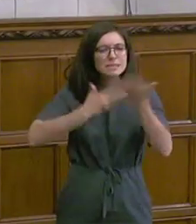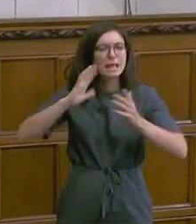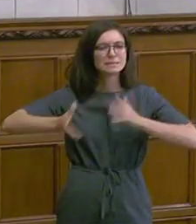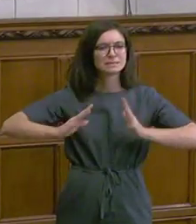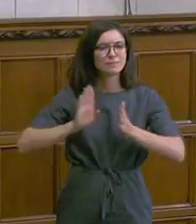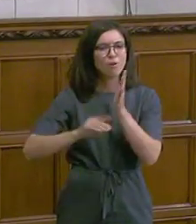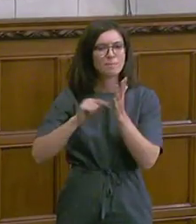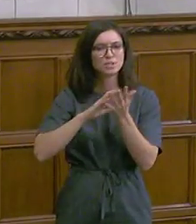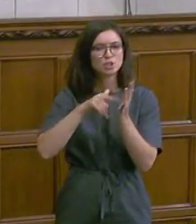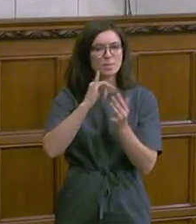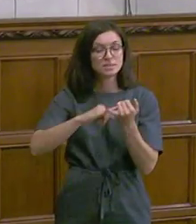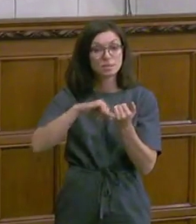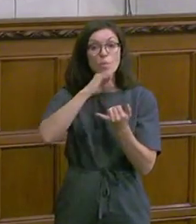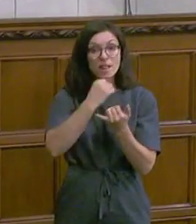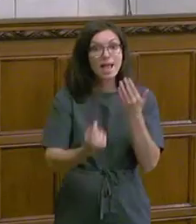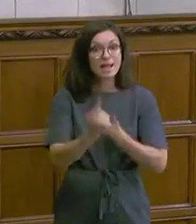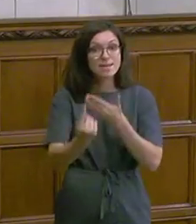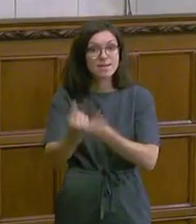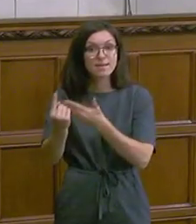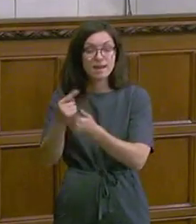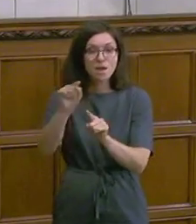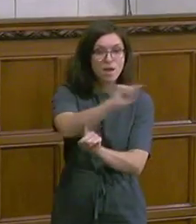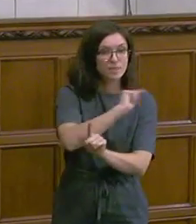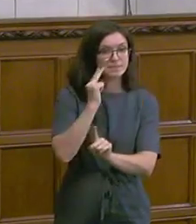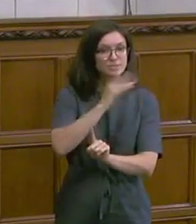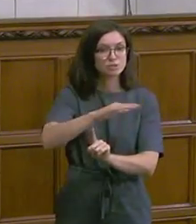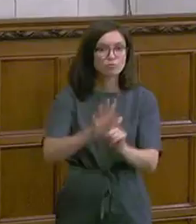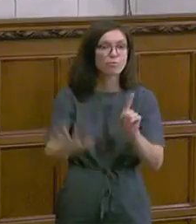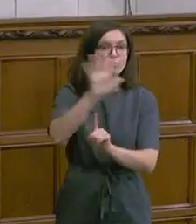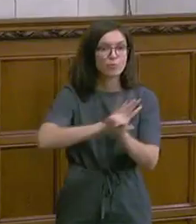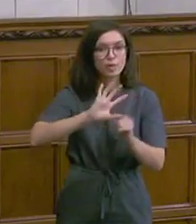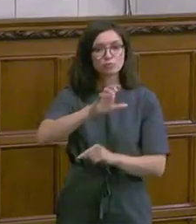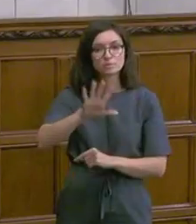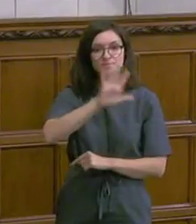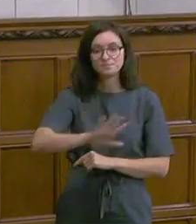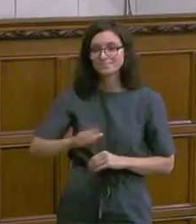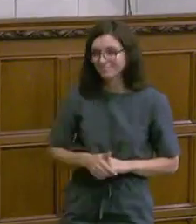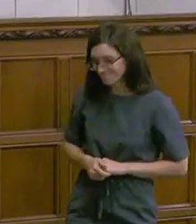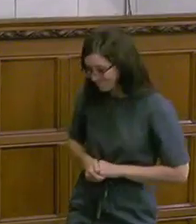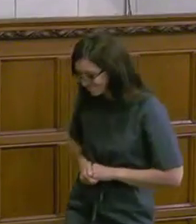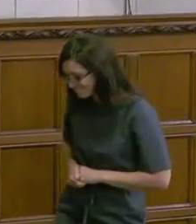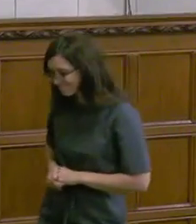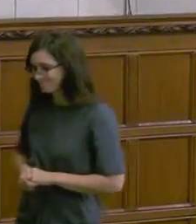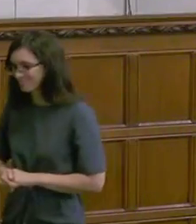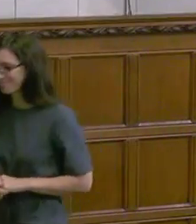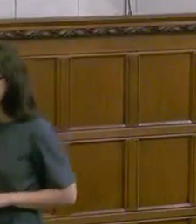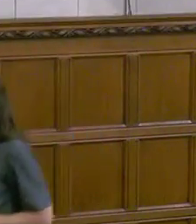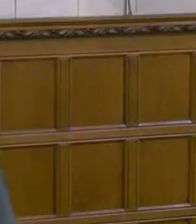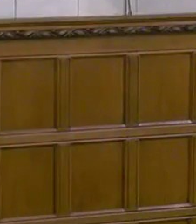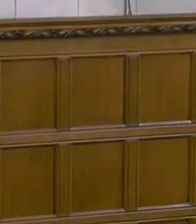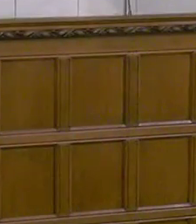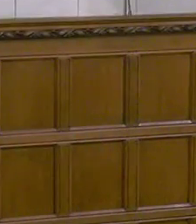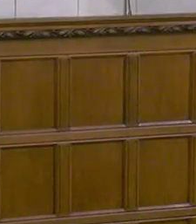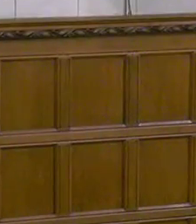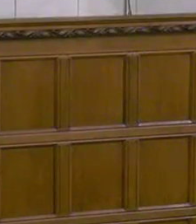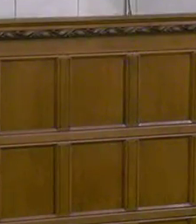and more deaf children across our country. Just before I call the Minister, can I remind him that it would be helpful if he left a couple of minutes